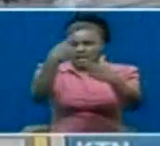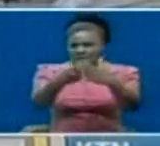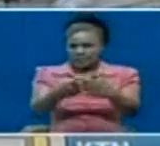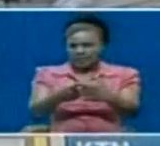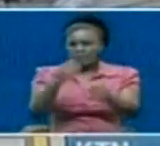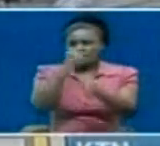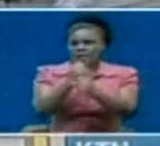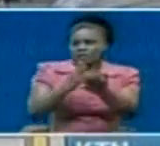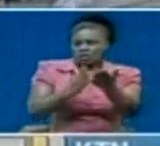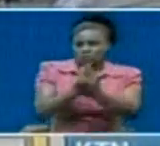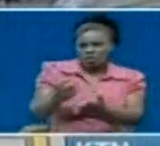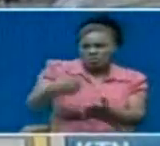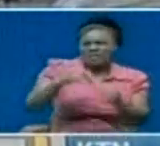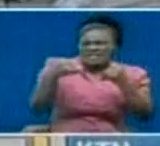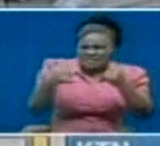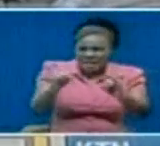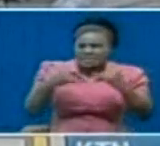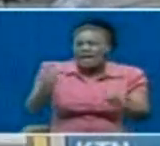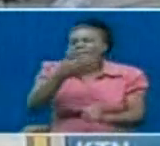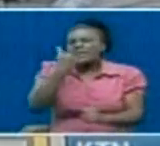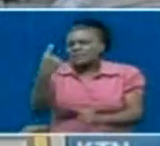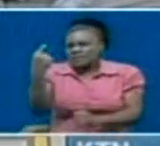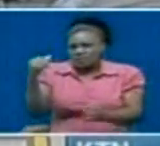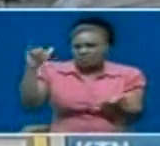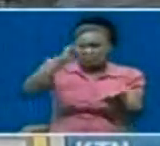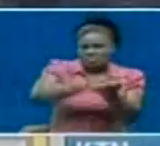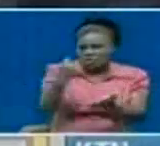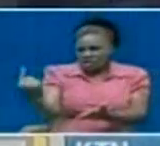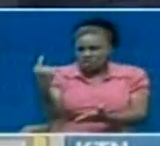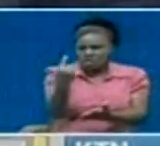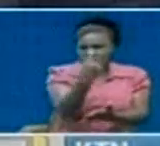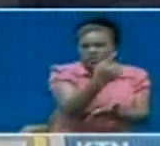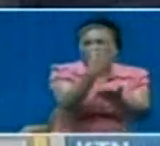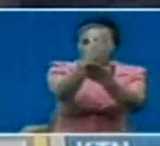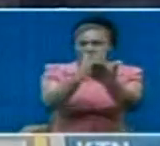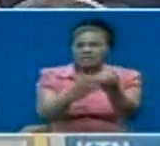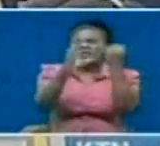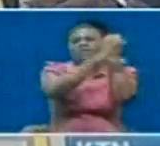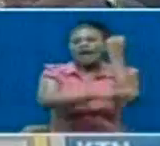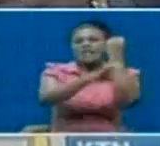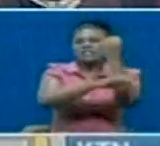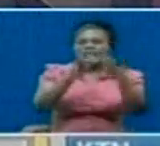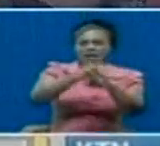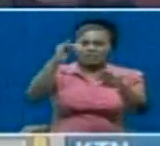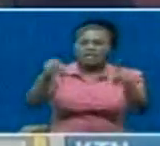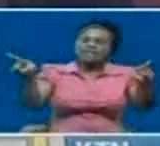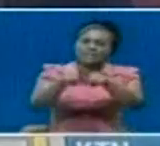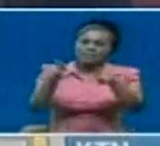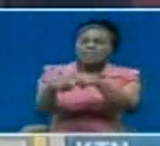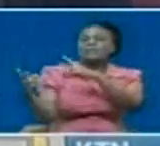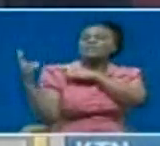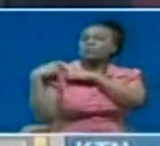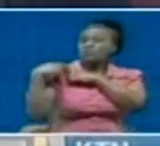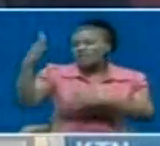that we try our level best to reach each and every corner of the country which is affected. Okay. But of course, the responsibility of